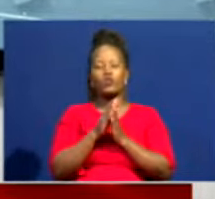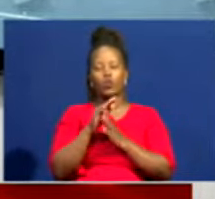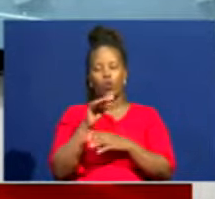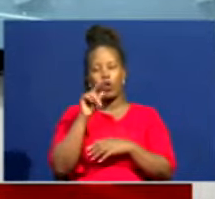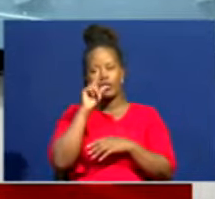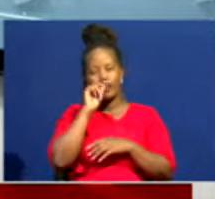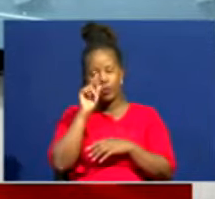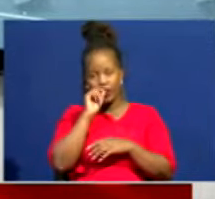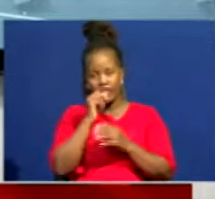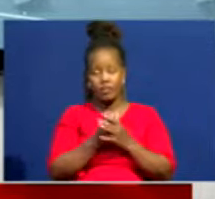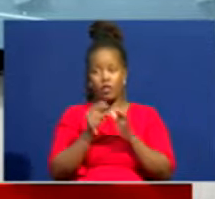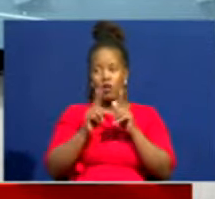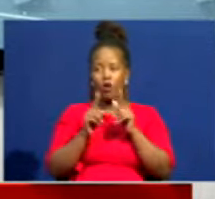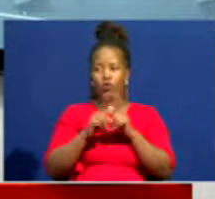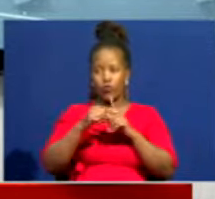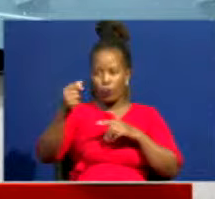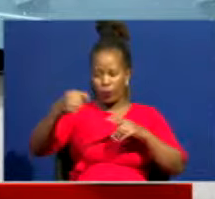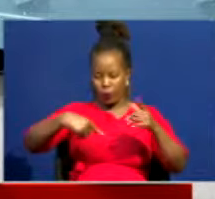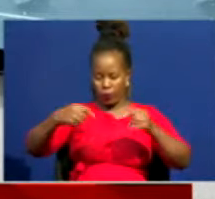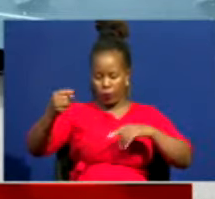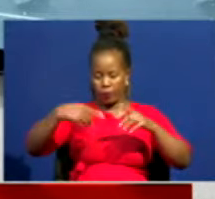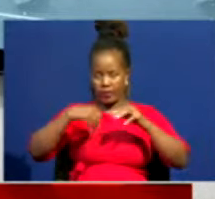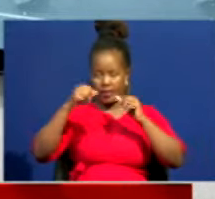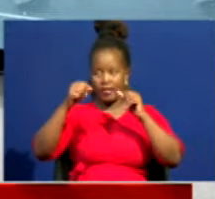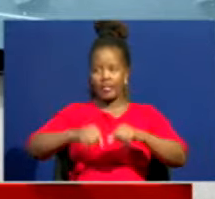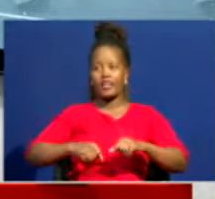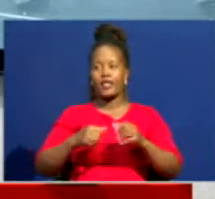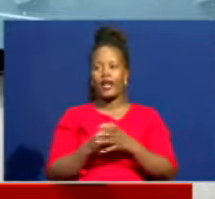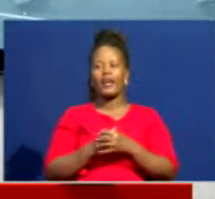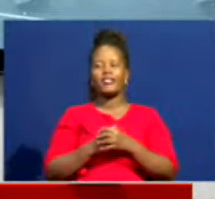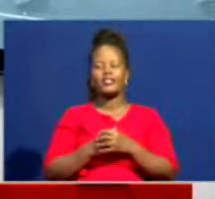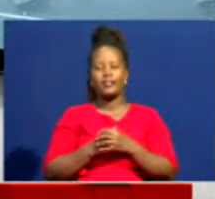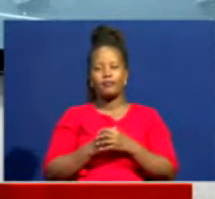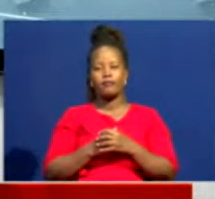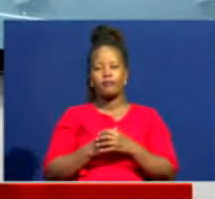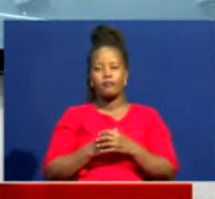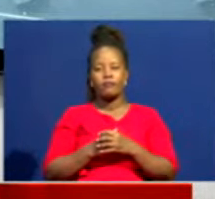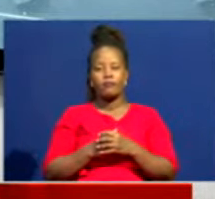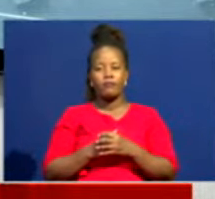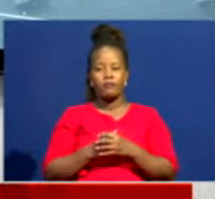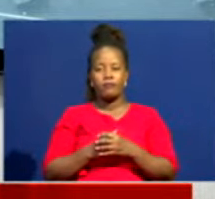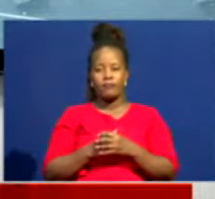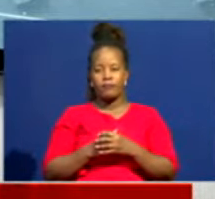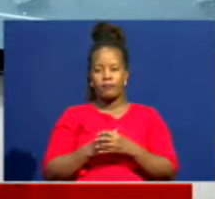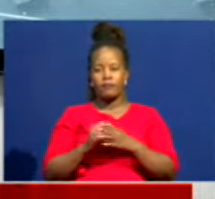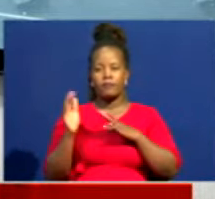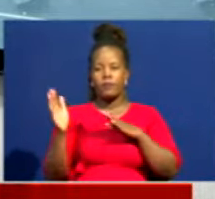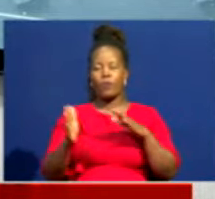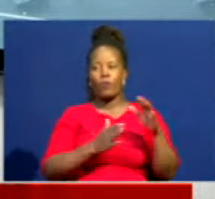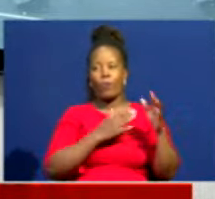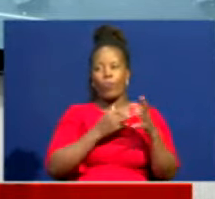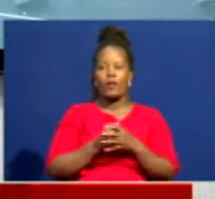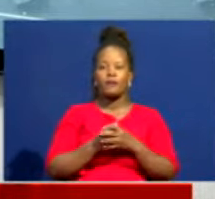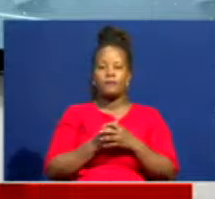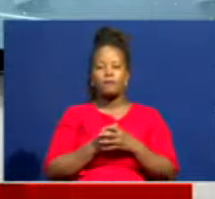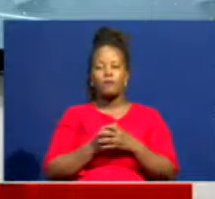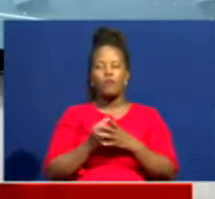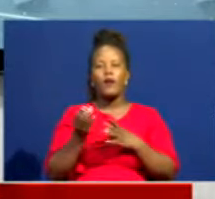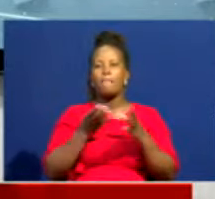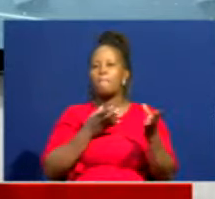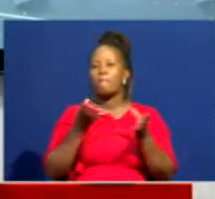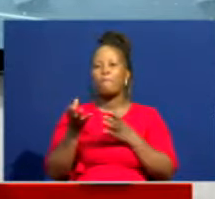You could also send me a message on my social media pages at Cynthia Nyamai. Now, business